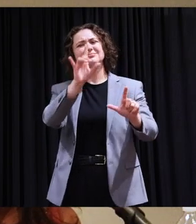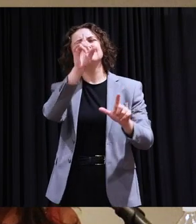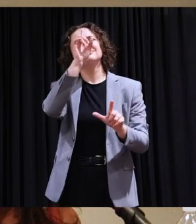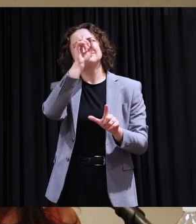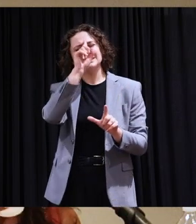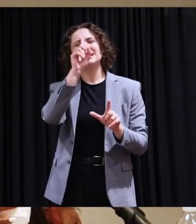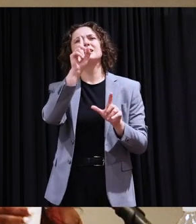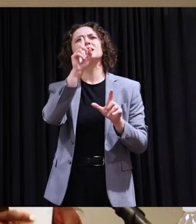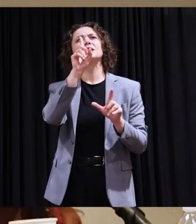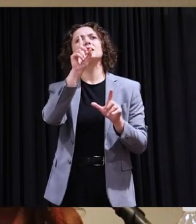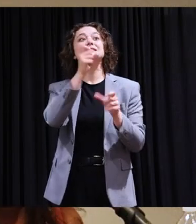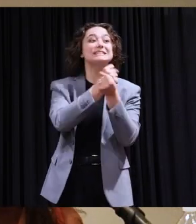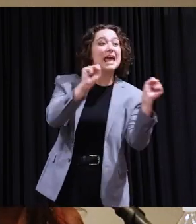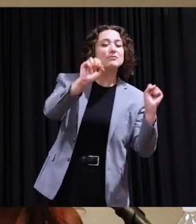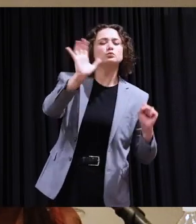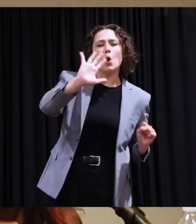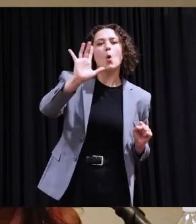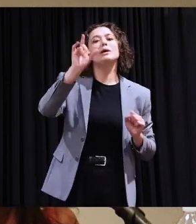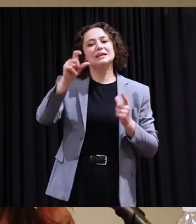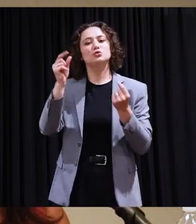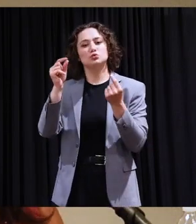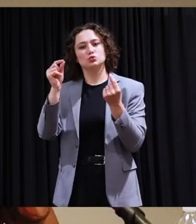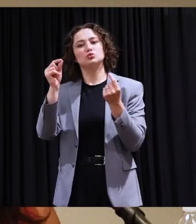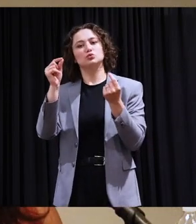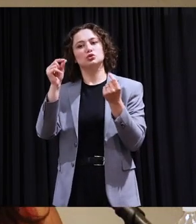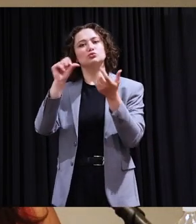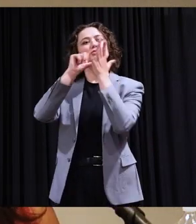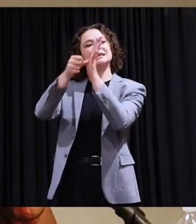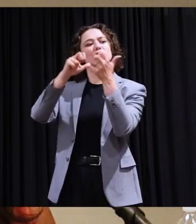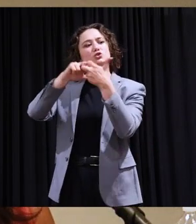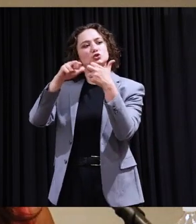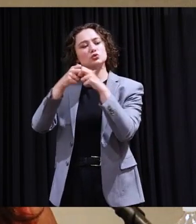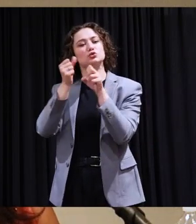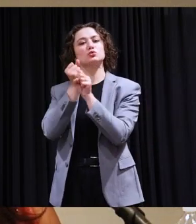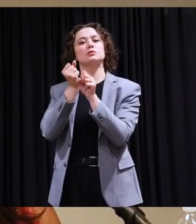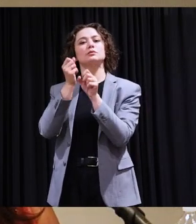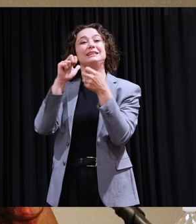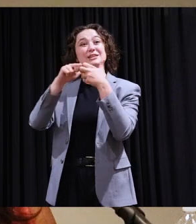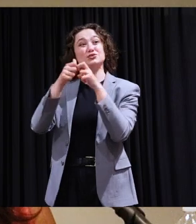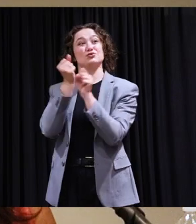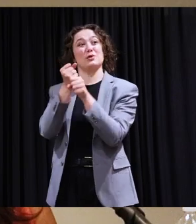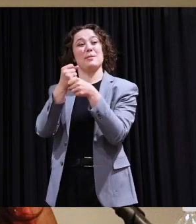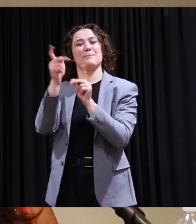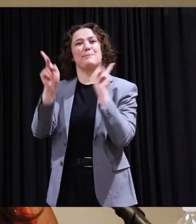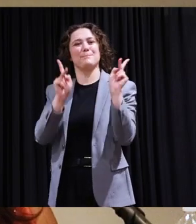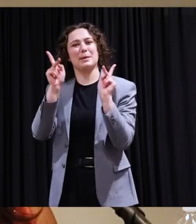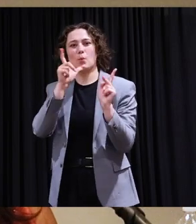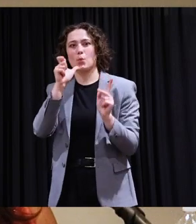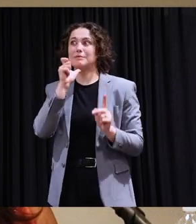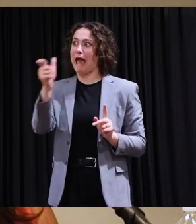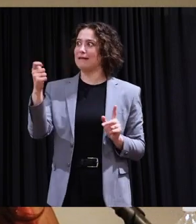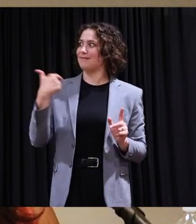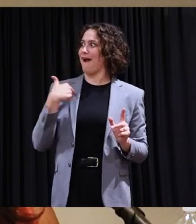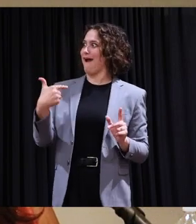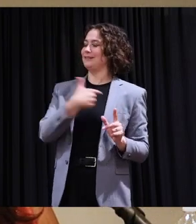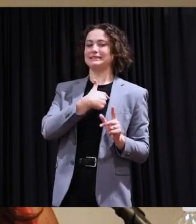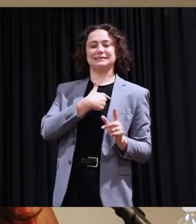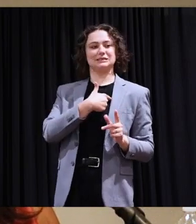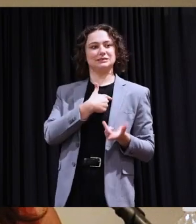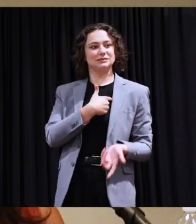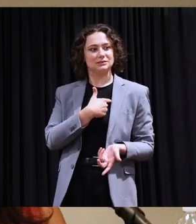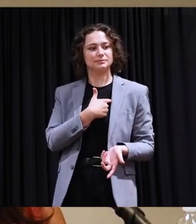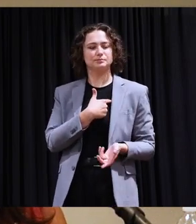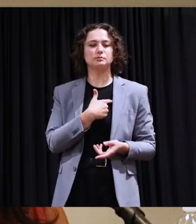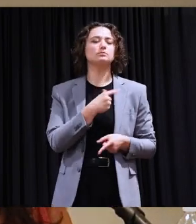us. Absolutely. Absolutely. Absolutely. So having said that, let's talk about policies and